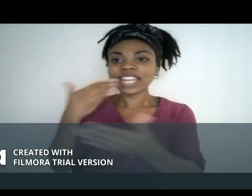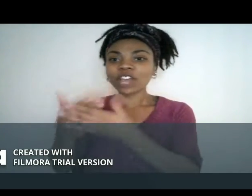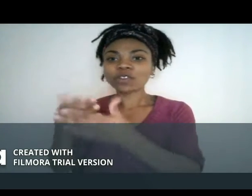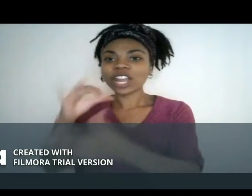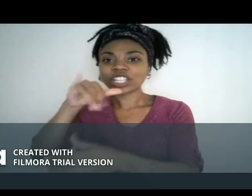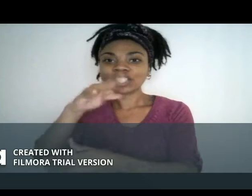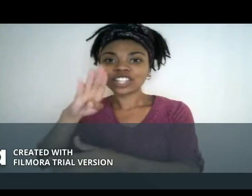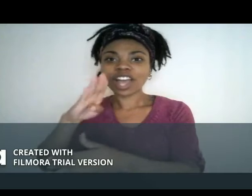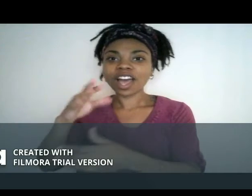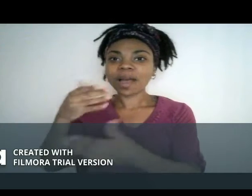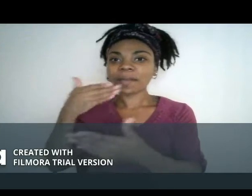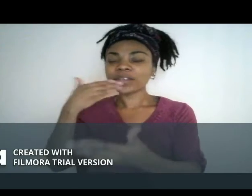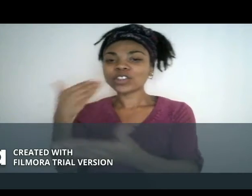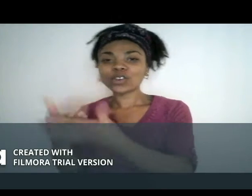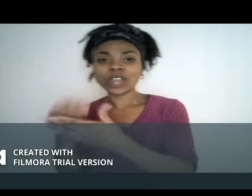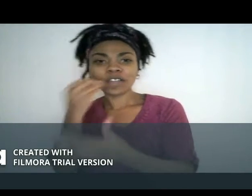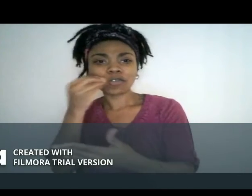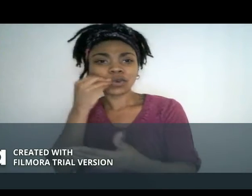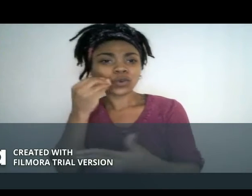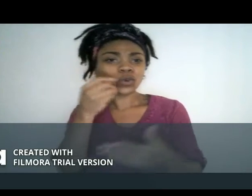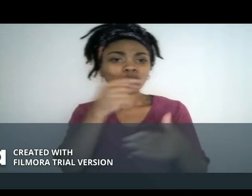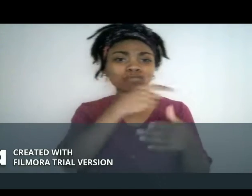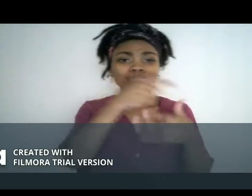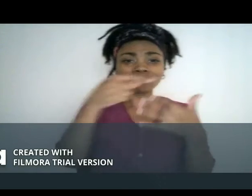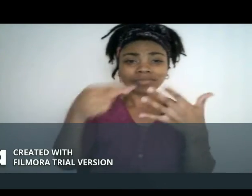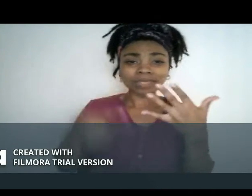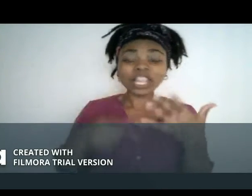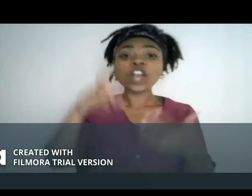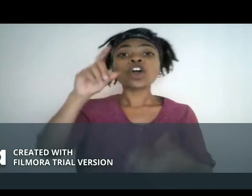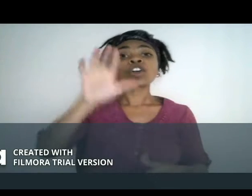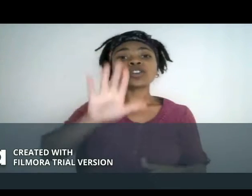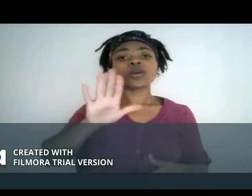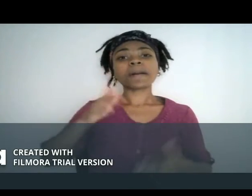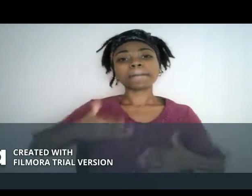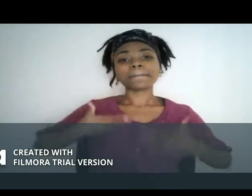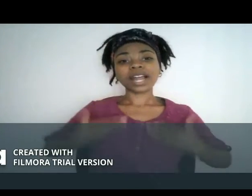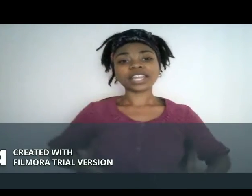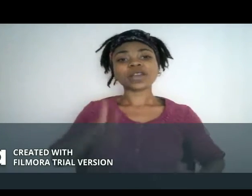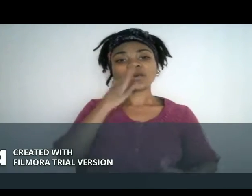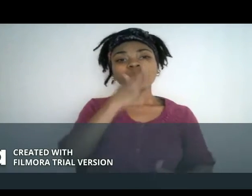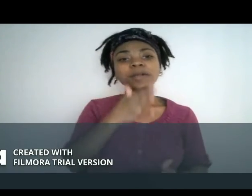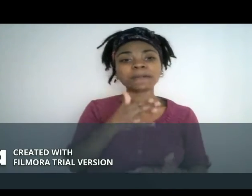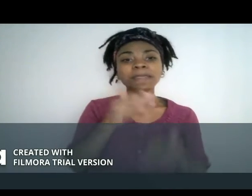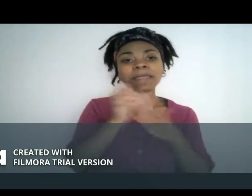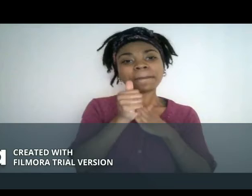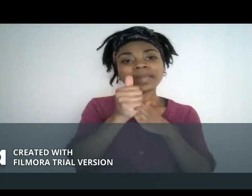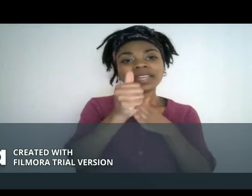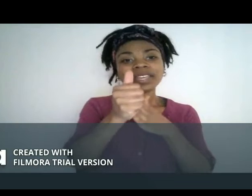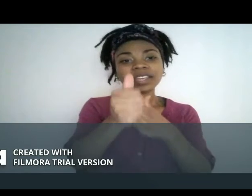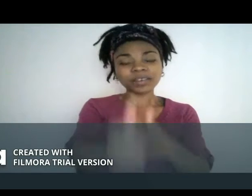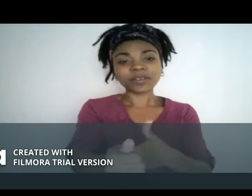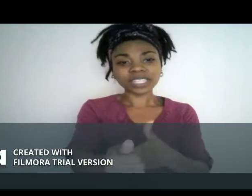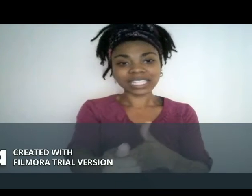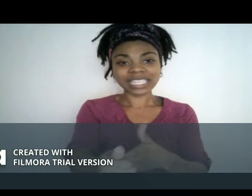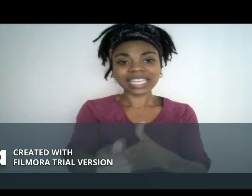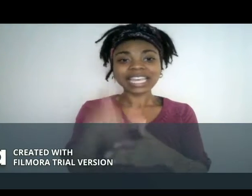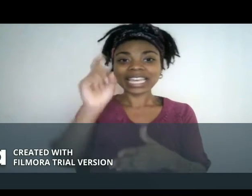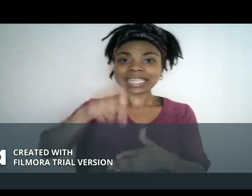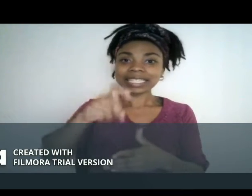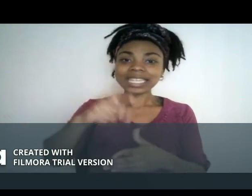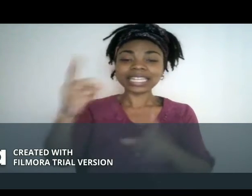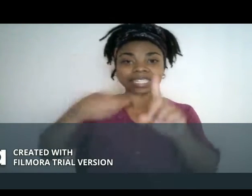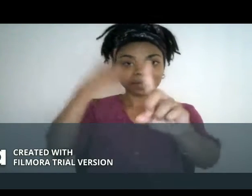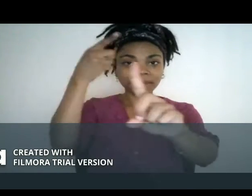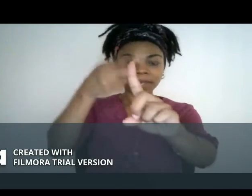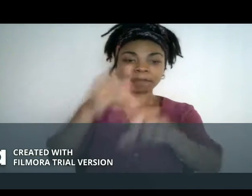or business, you'll have that great diet, you'll eat the best food, your body will be the way it's intended to be. Not what you want, but